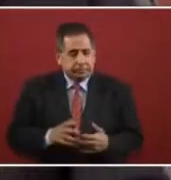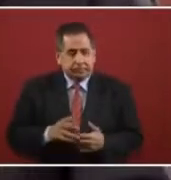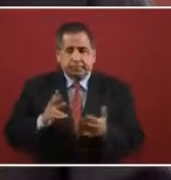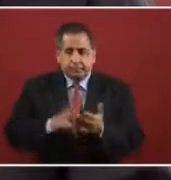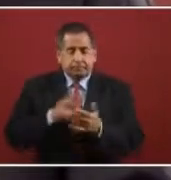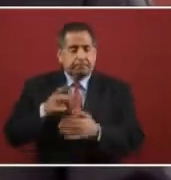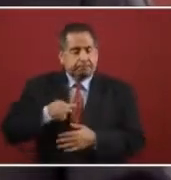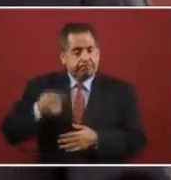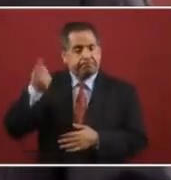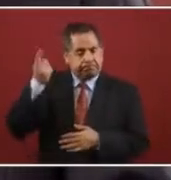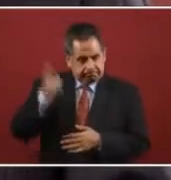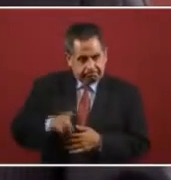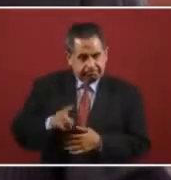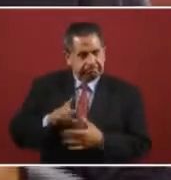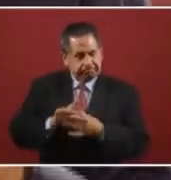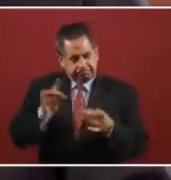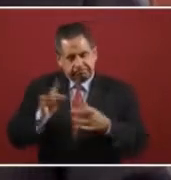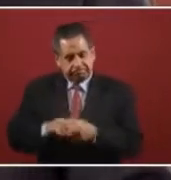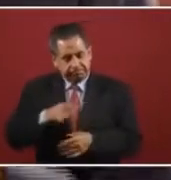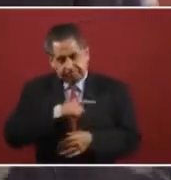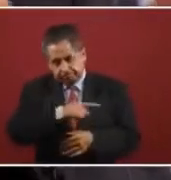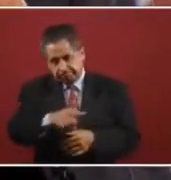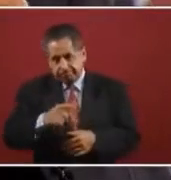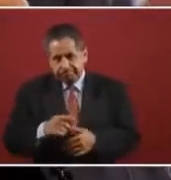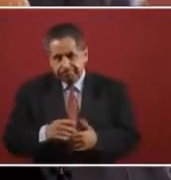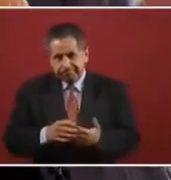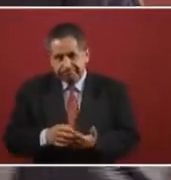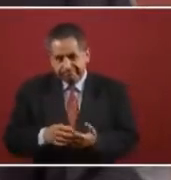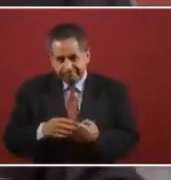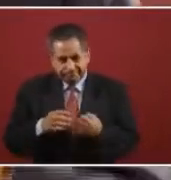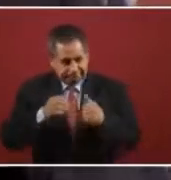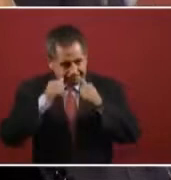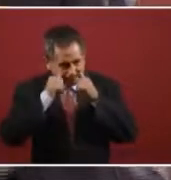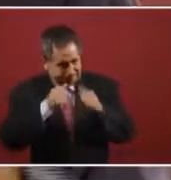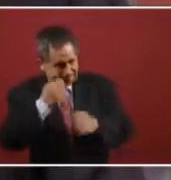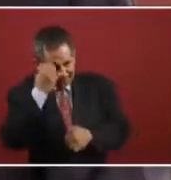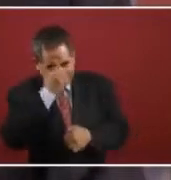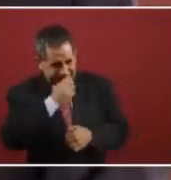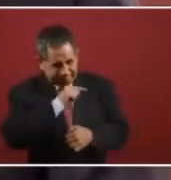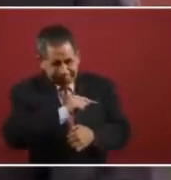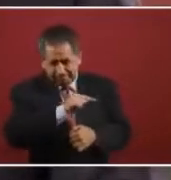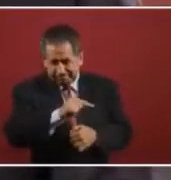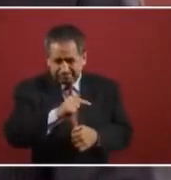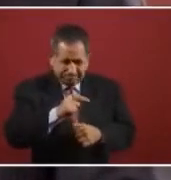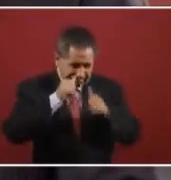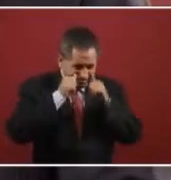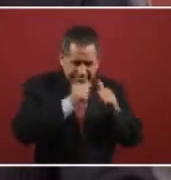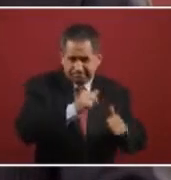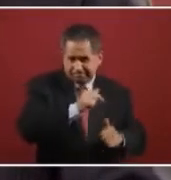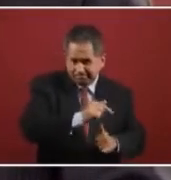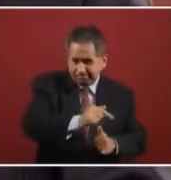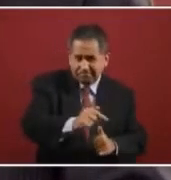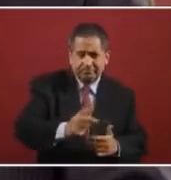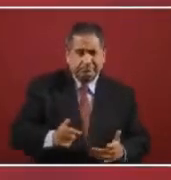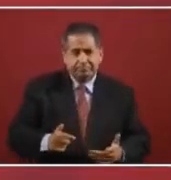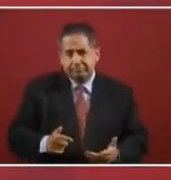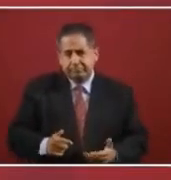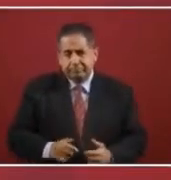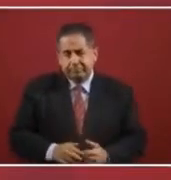And I've been given the instruction that they need to attend to these cases.